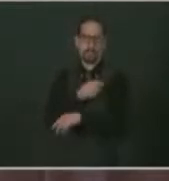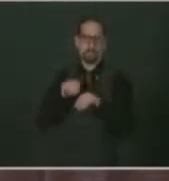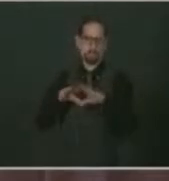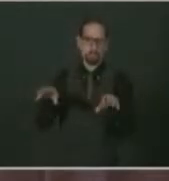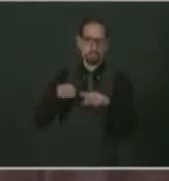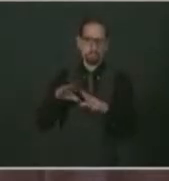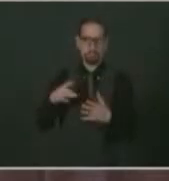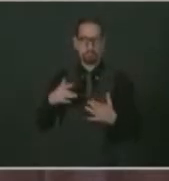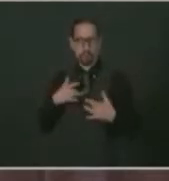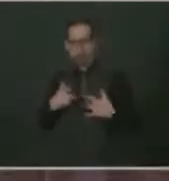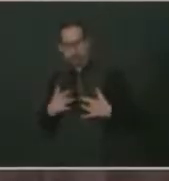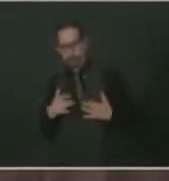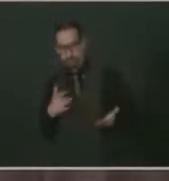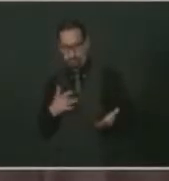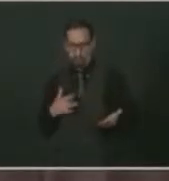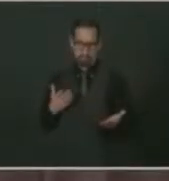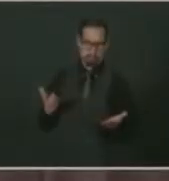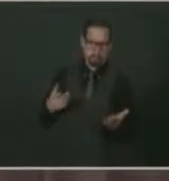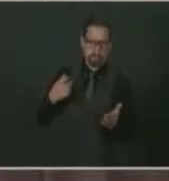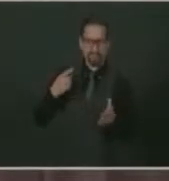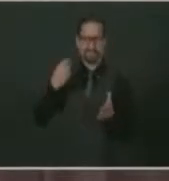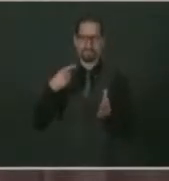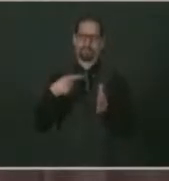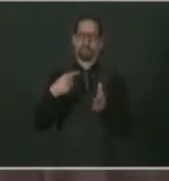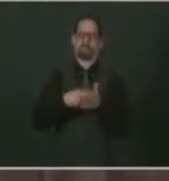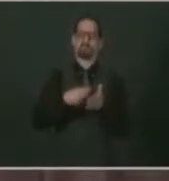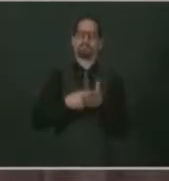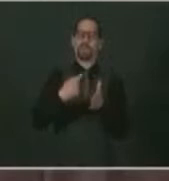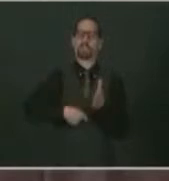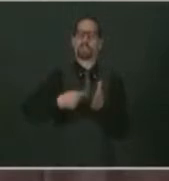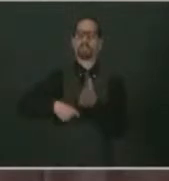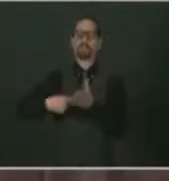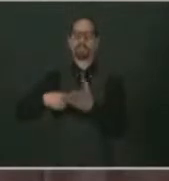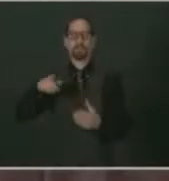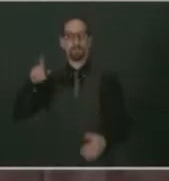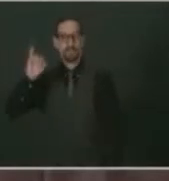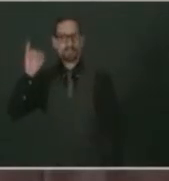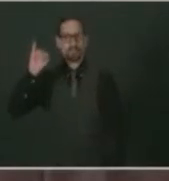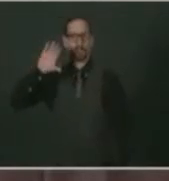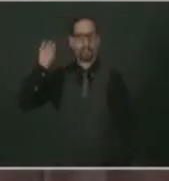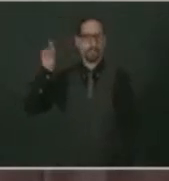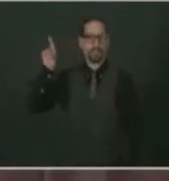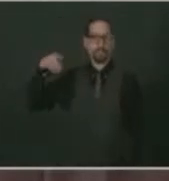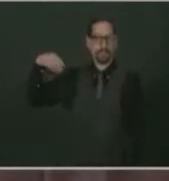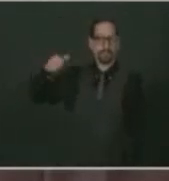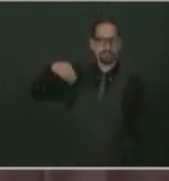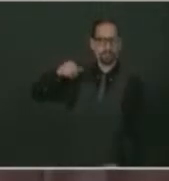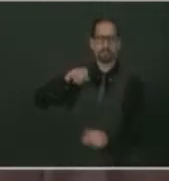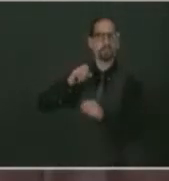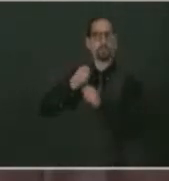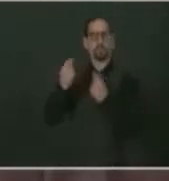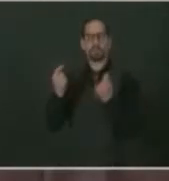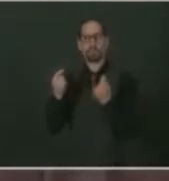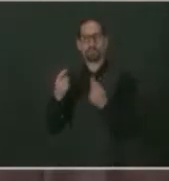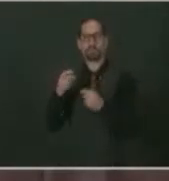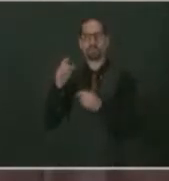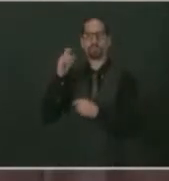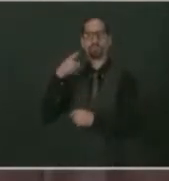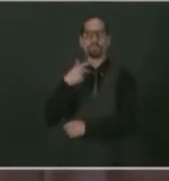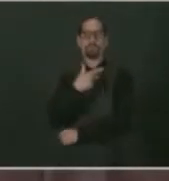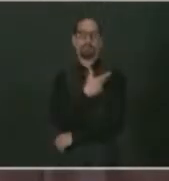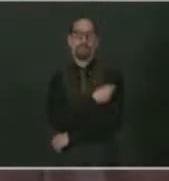health insurers reversed their position right now. So we want to make it very clear that the vaccine, there is no cost for